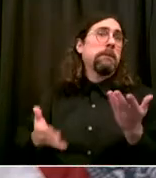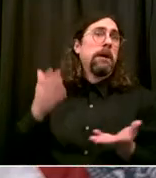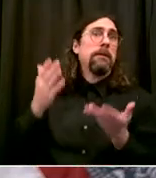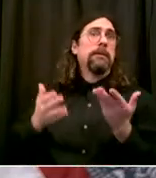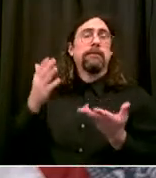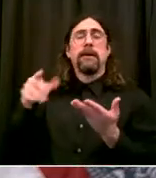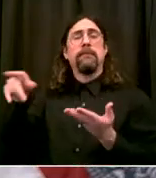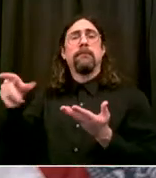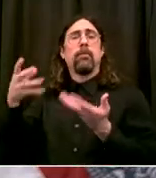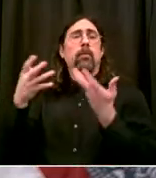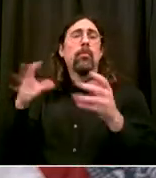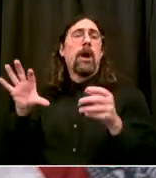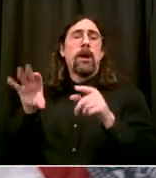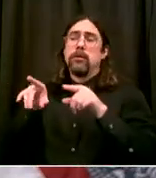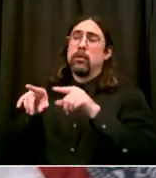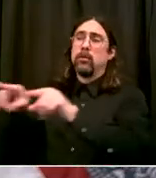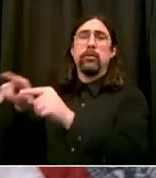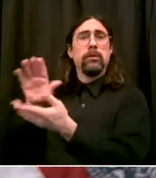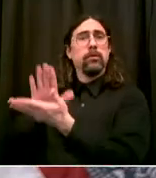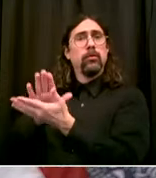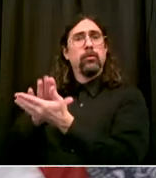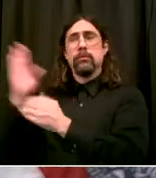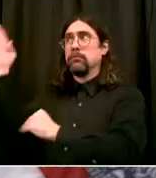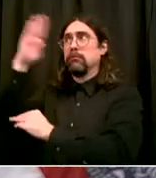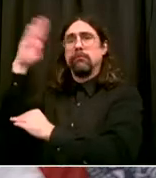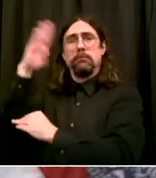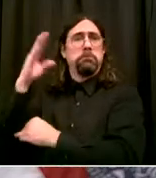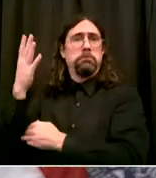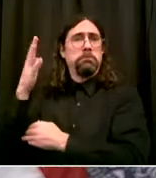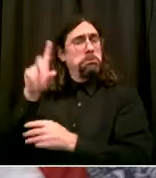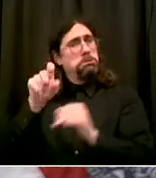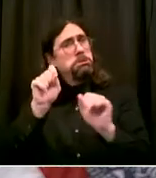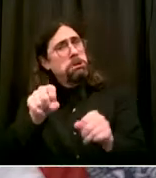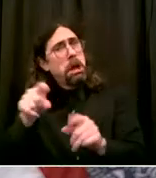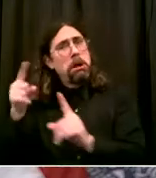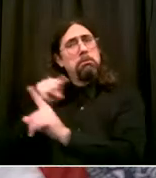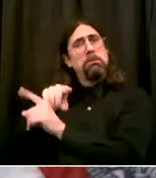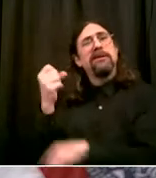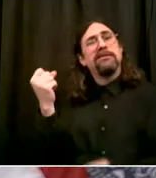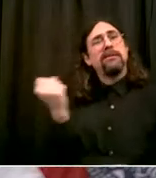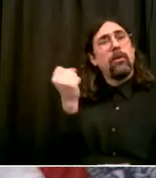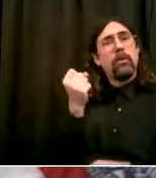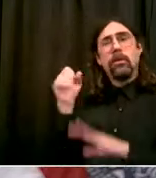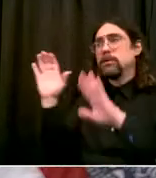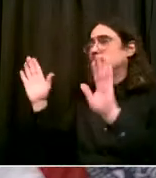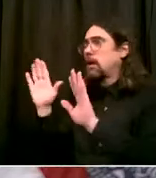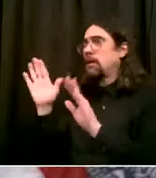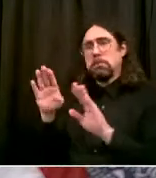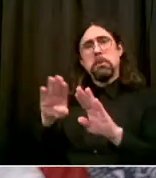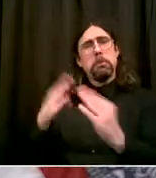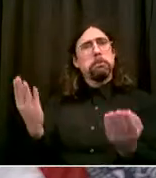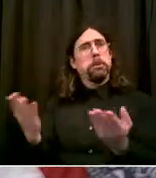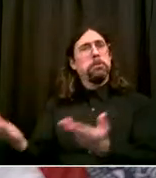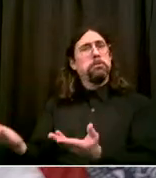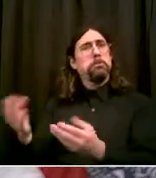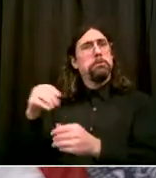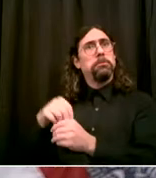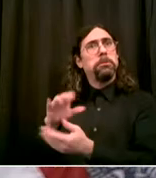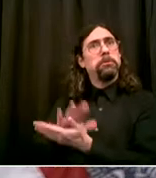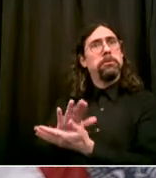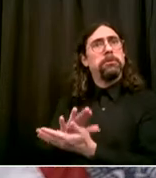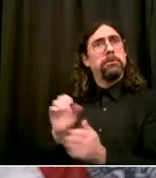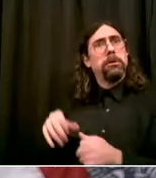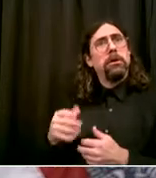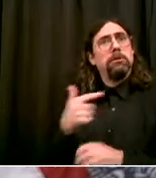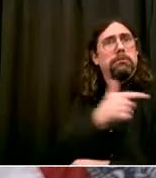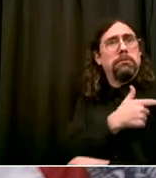for vaccination. So I just want everyone to hear the fact that this is only going to work if we get out to the grassroots, but we're going to do it in a way that